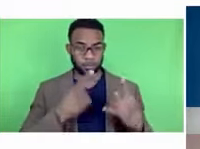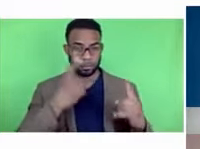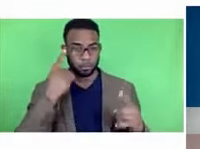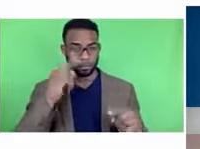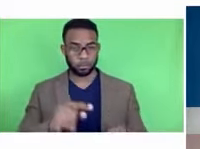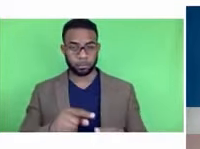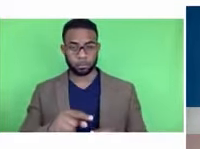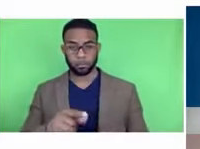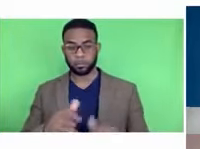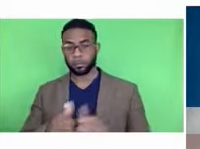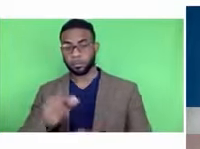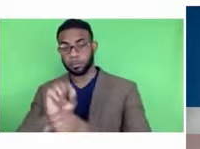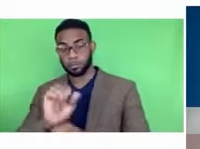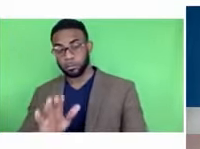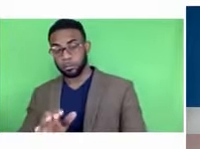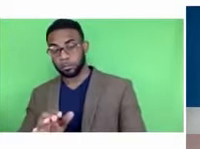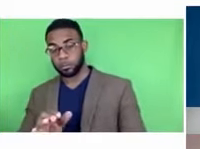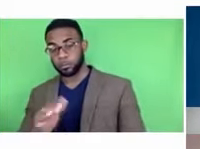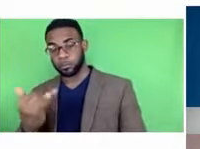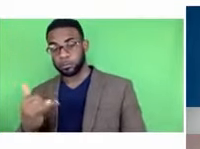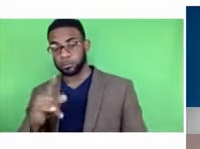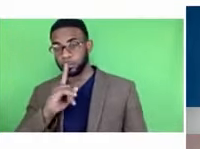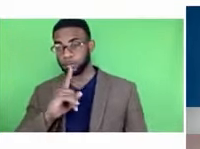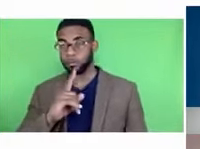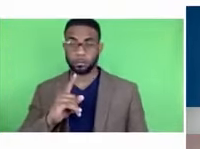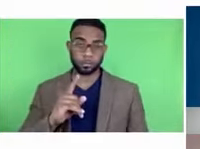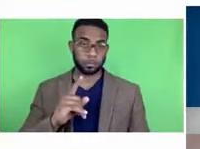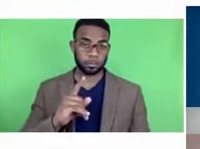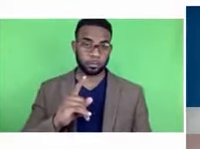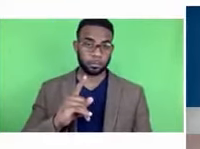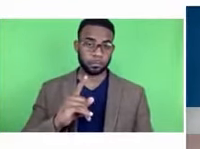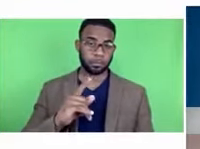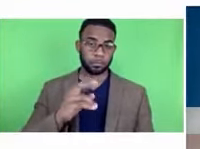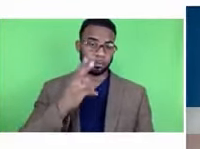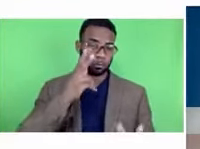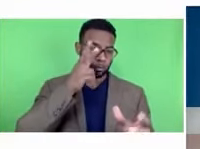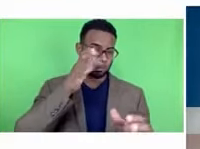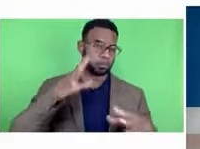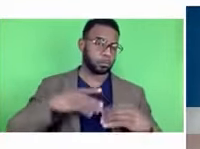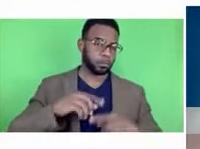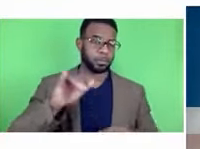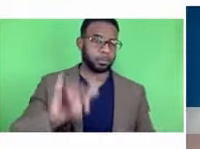most employers these days are going to be at least receptive of that.